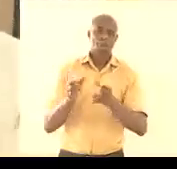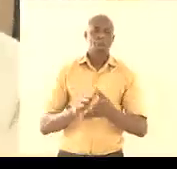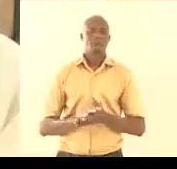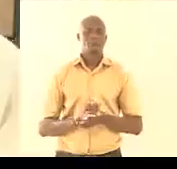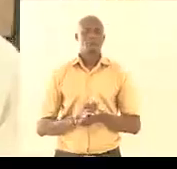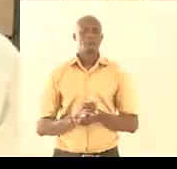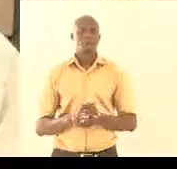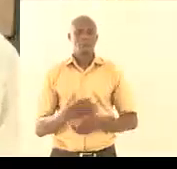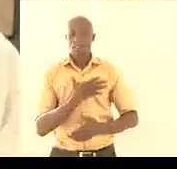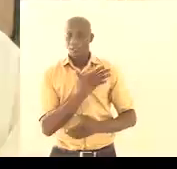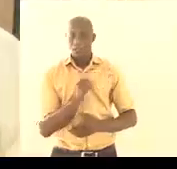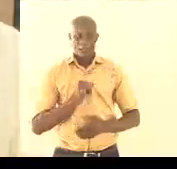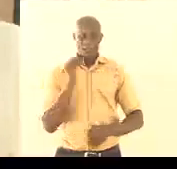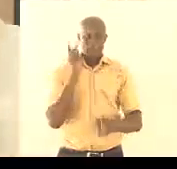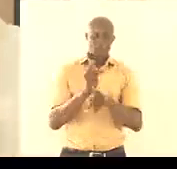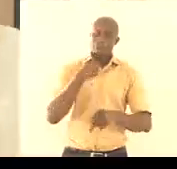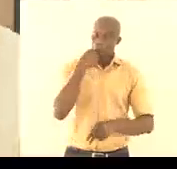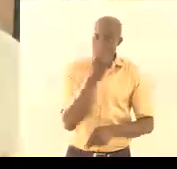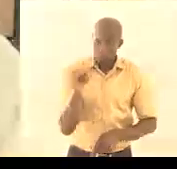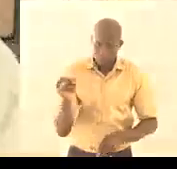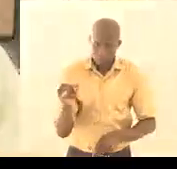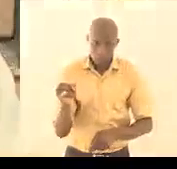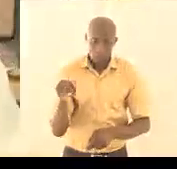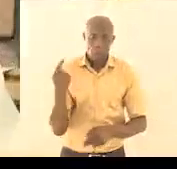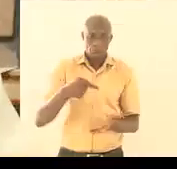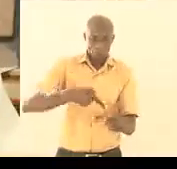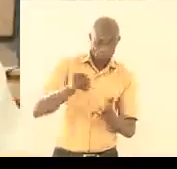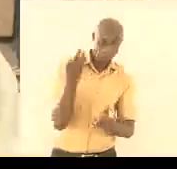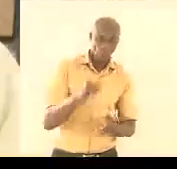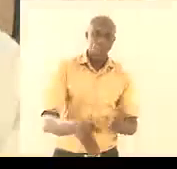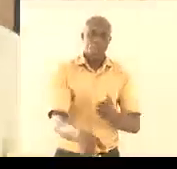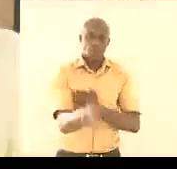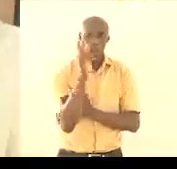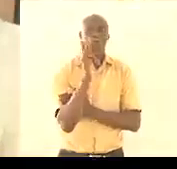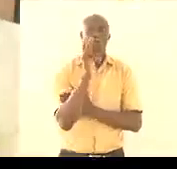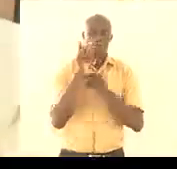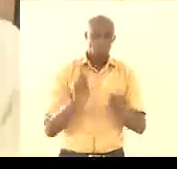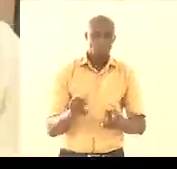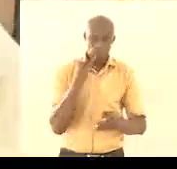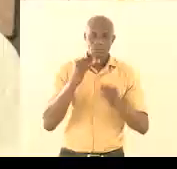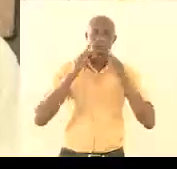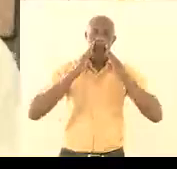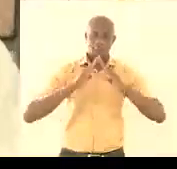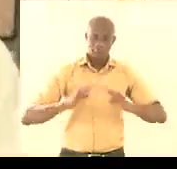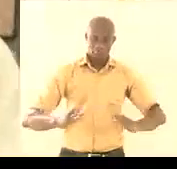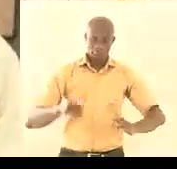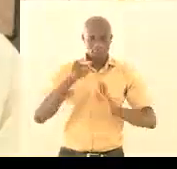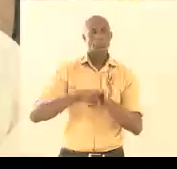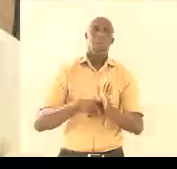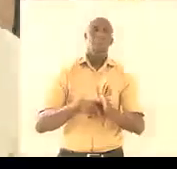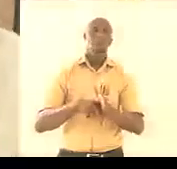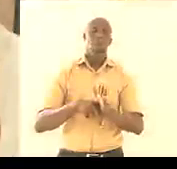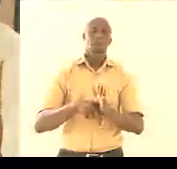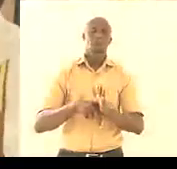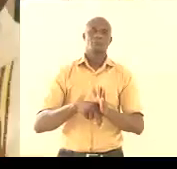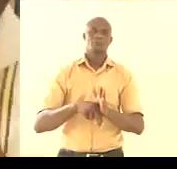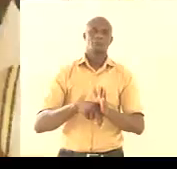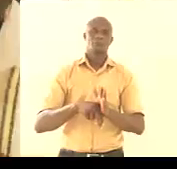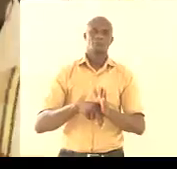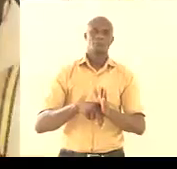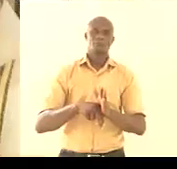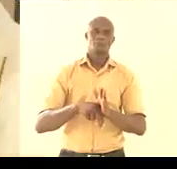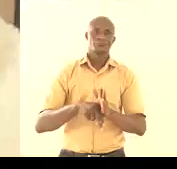much anxiety. And I keep saying that a mark of a godly person is calmness. Calmness.